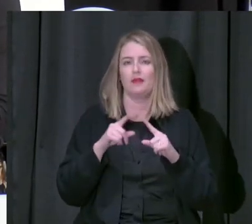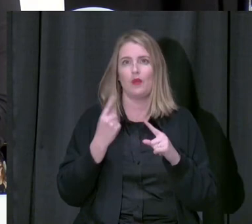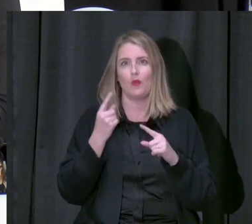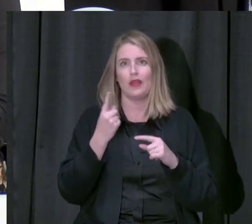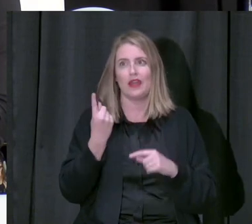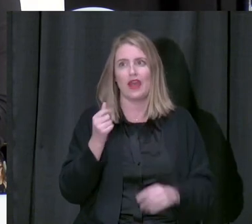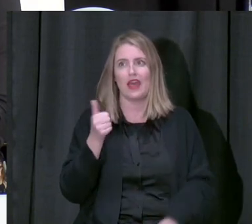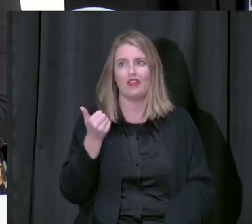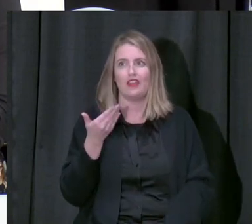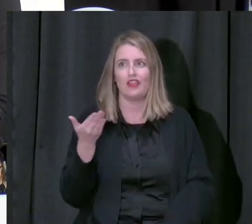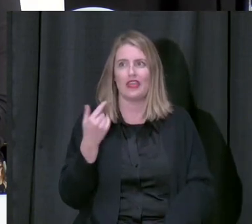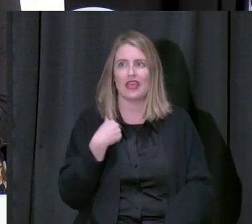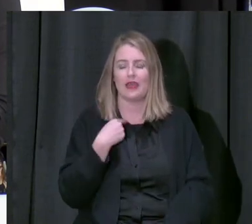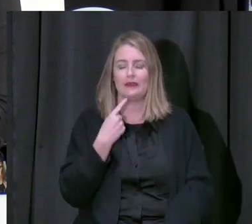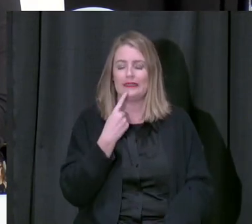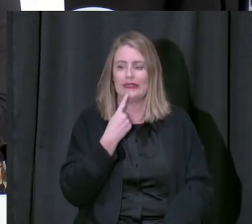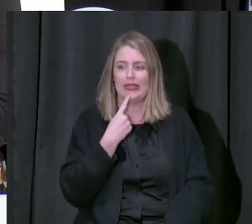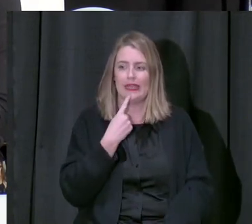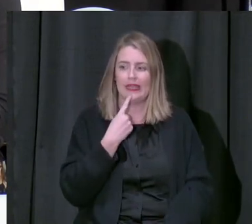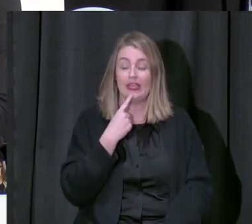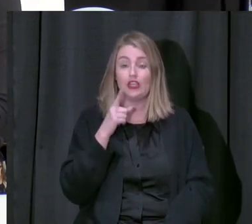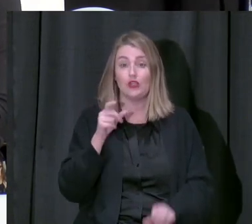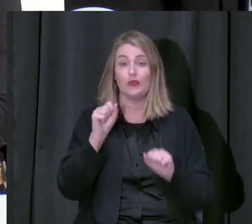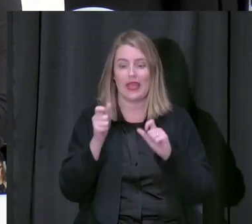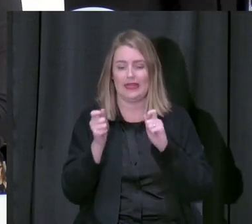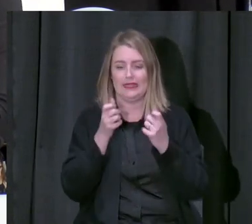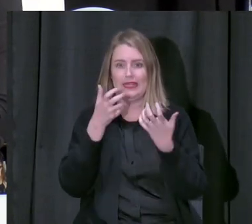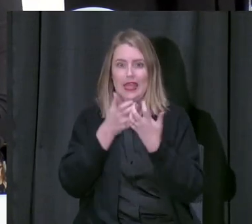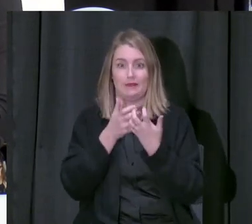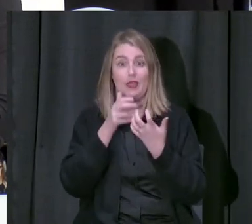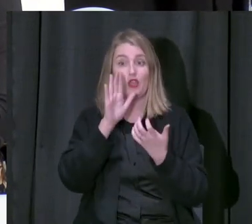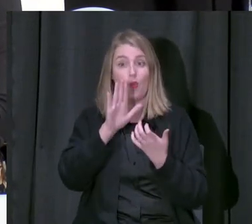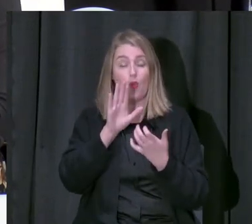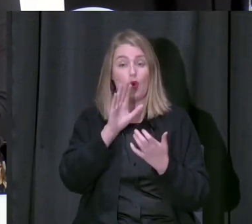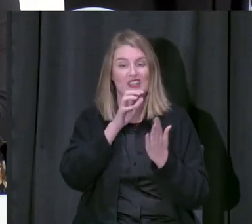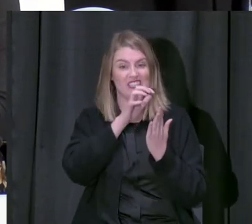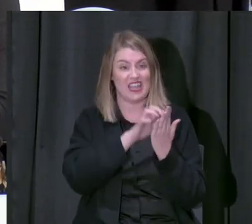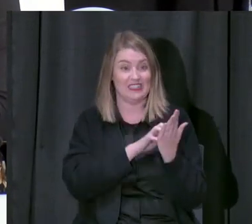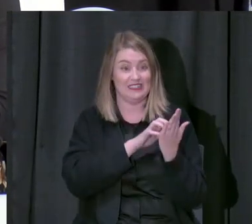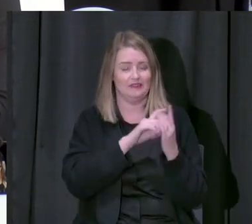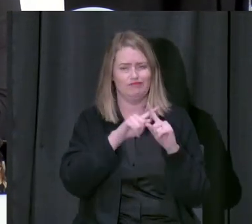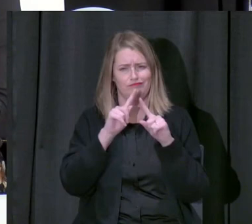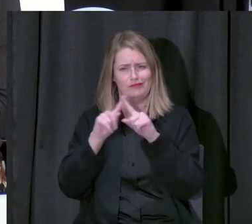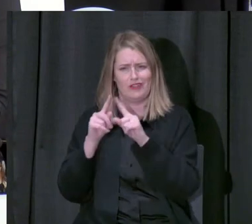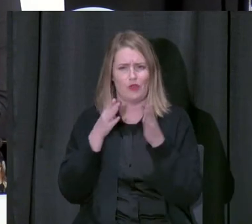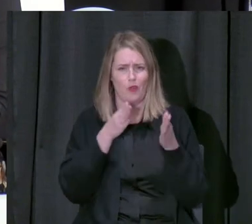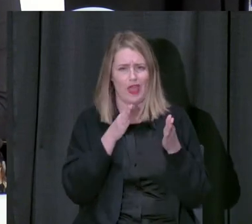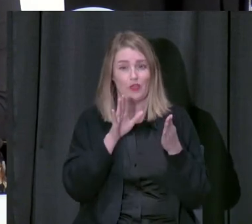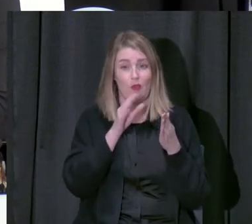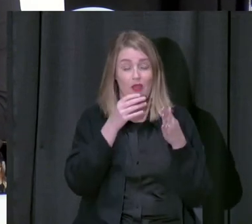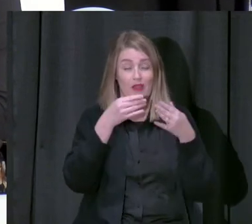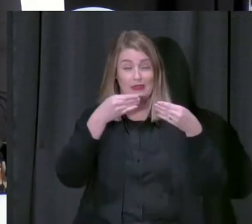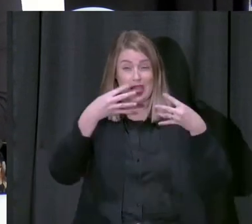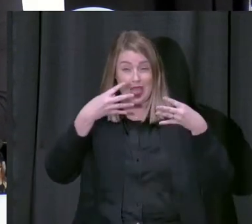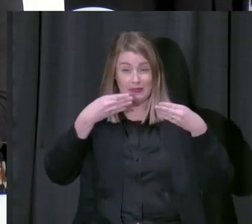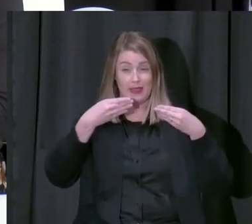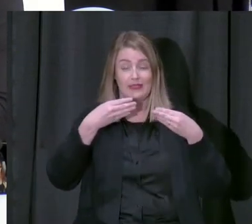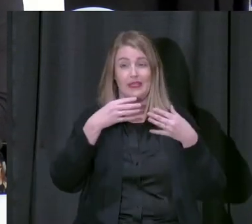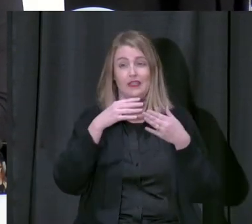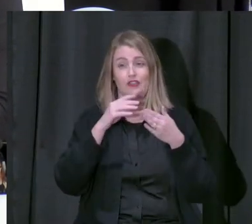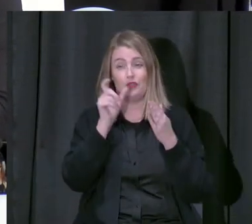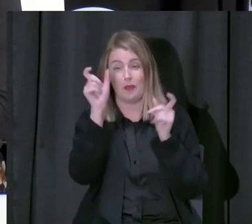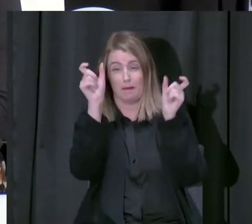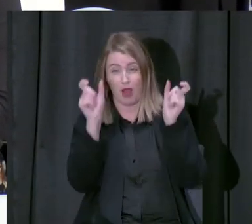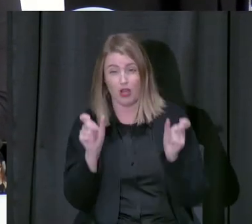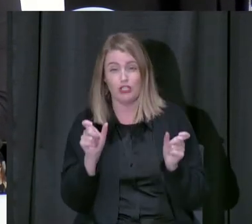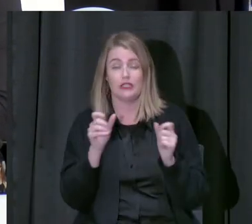other thing I would say is that you can customize your text in a lot of different ways, everything from your line spacing to your